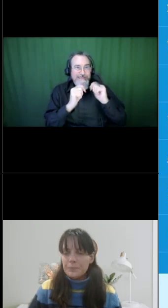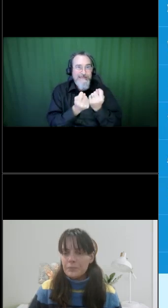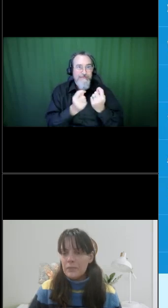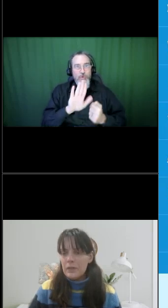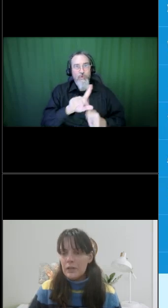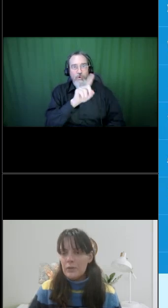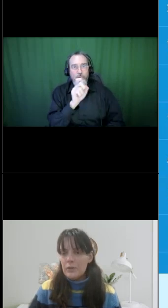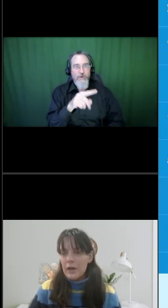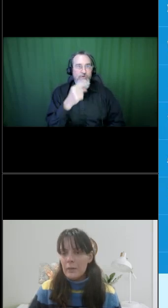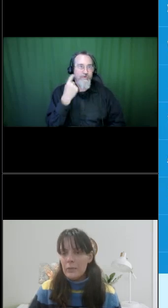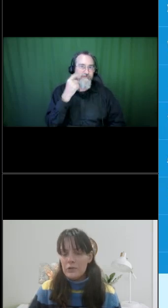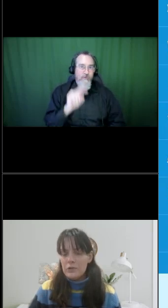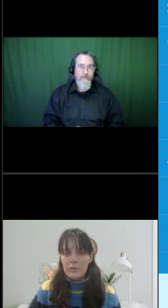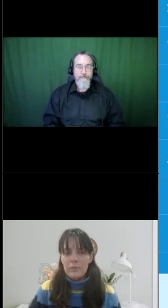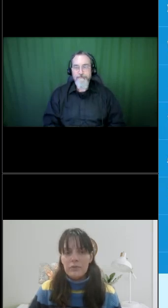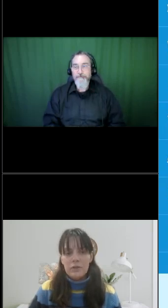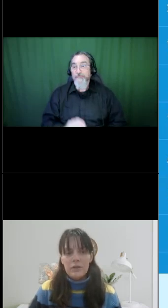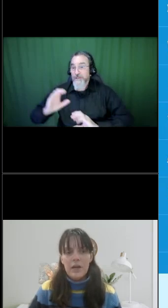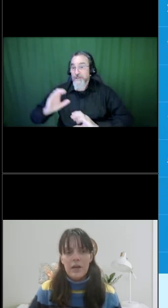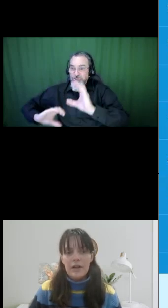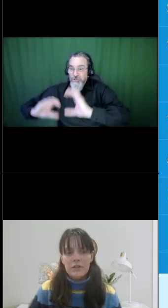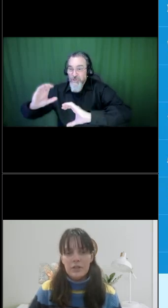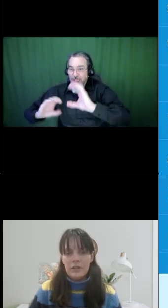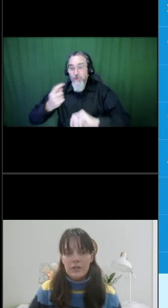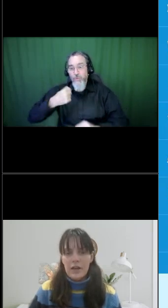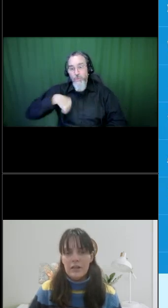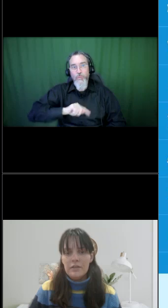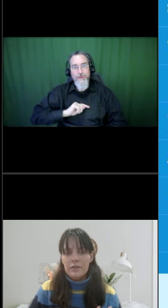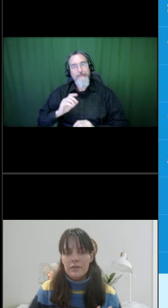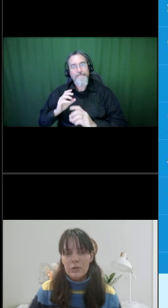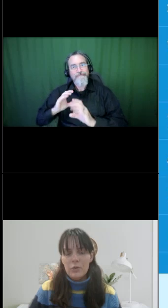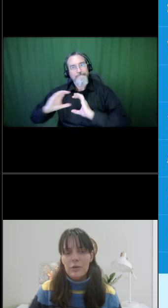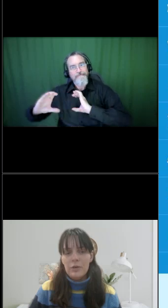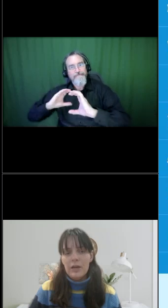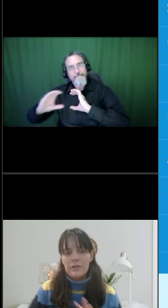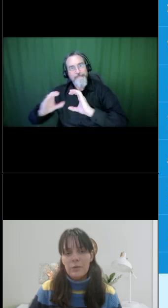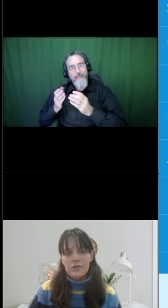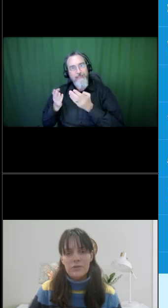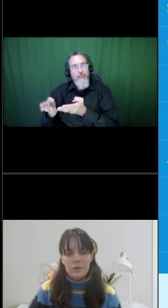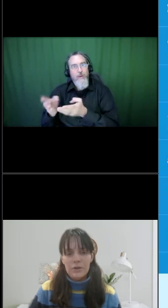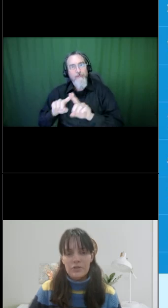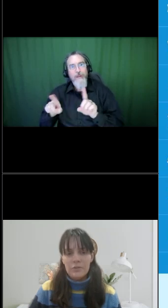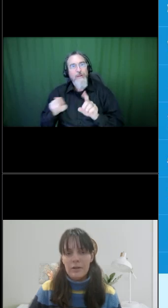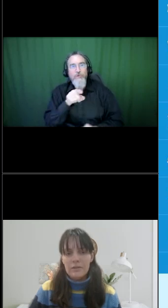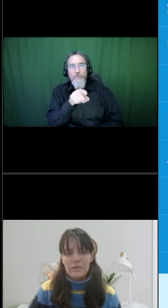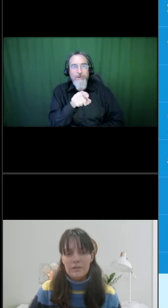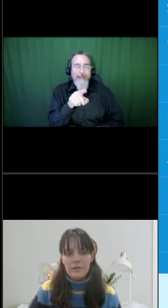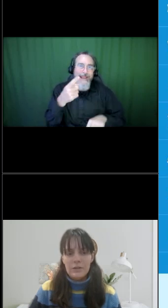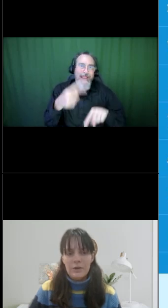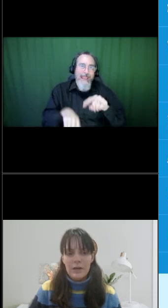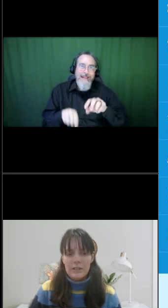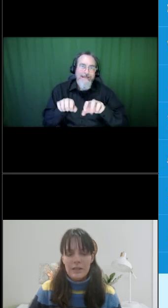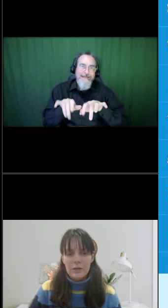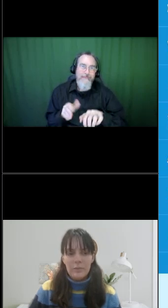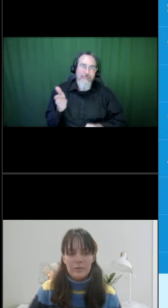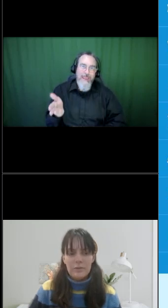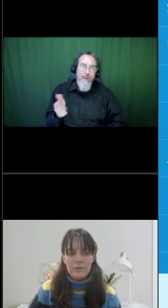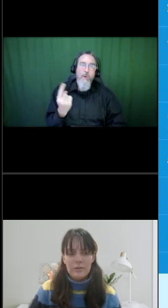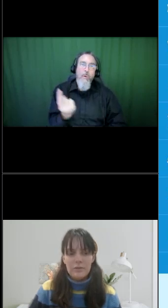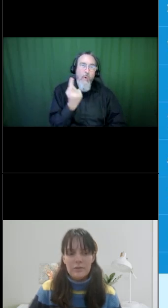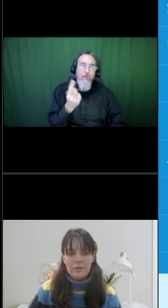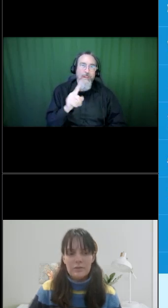to you there, but you will not be able to enter into the chat. You will only be able to ask questions through the question box. So go ahead and take it